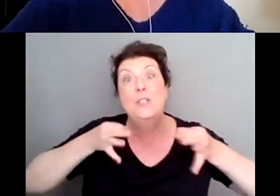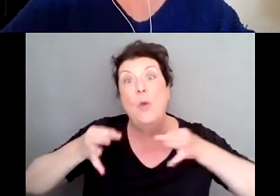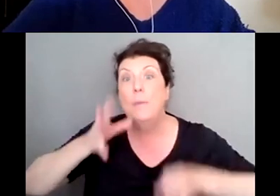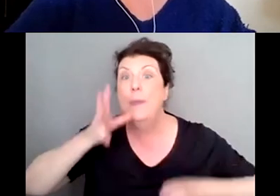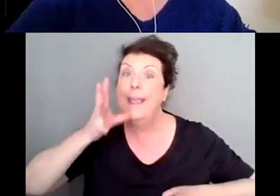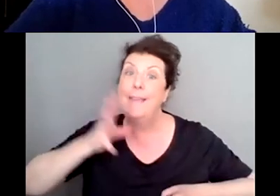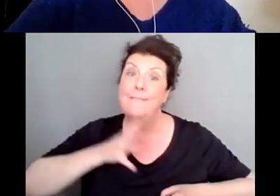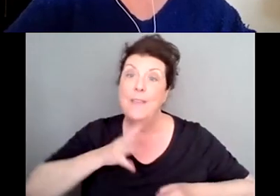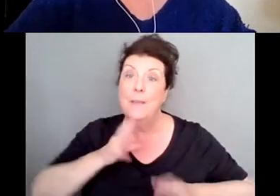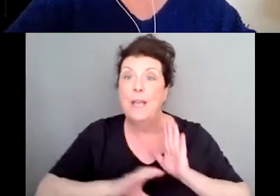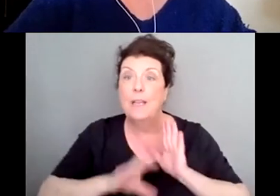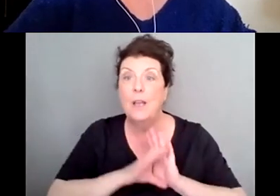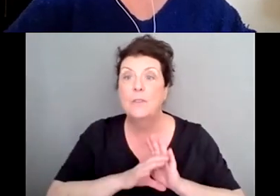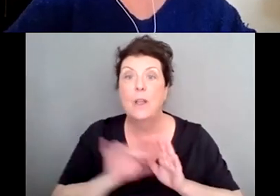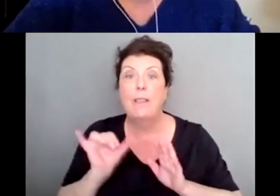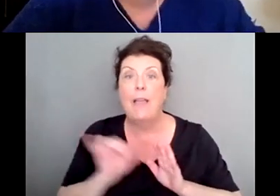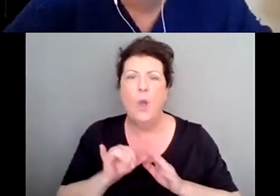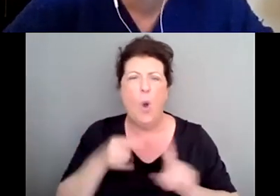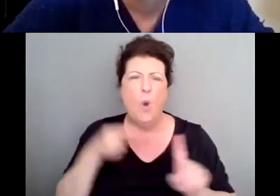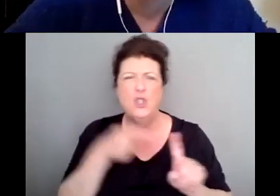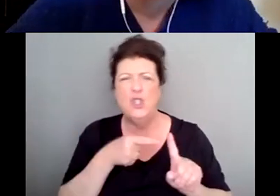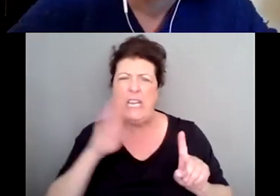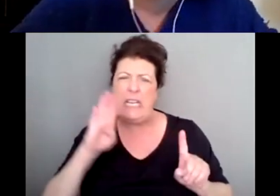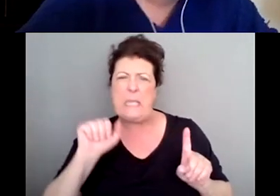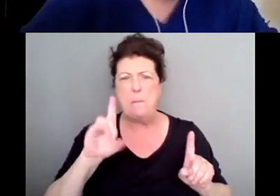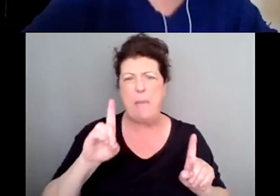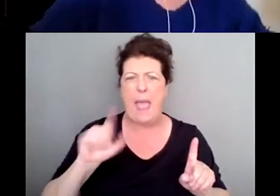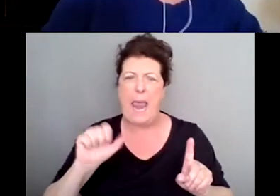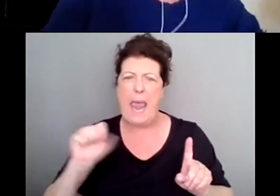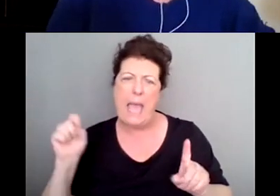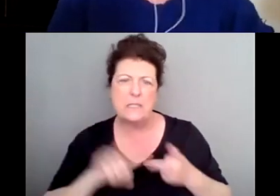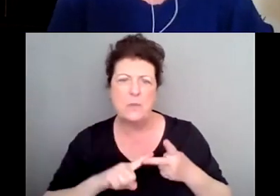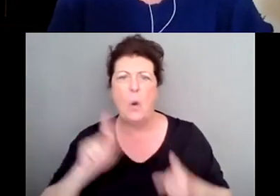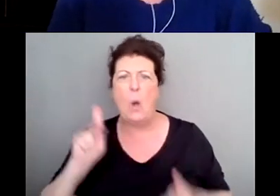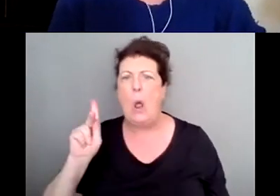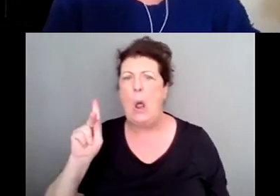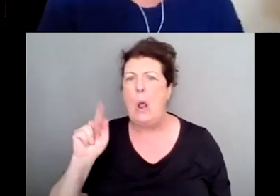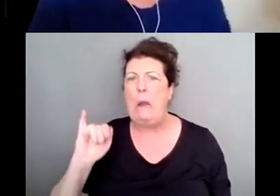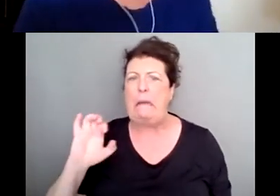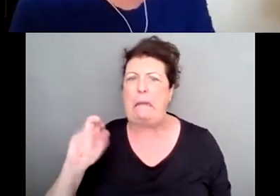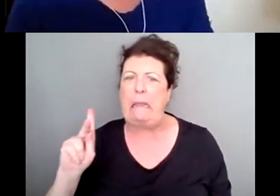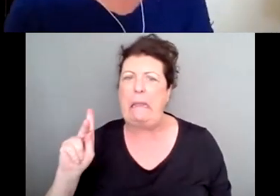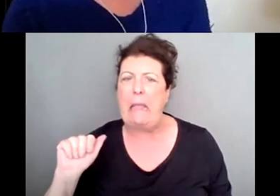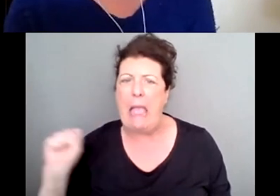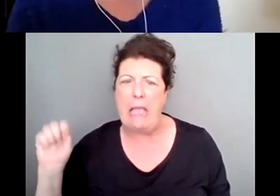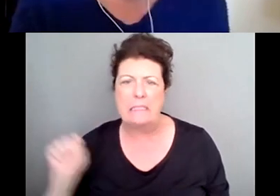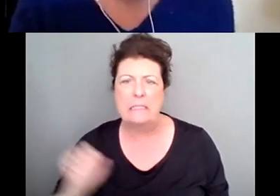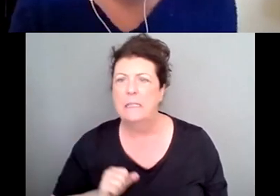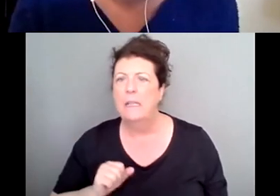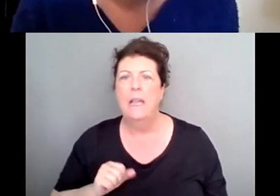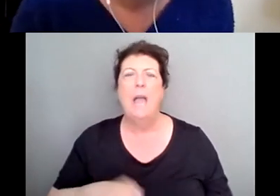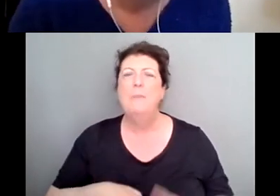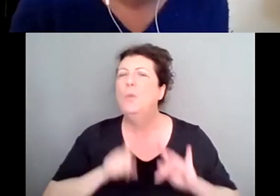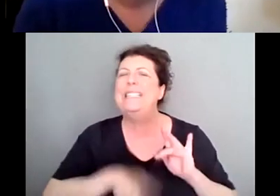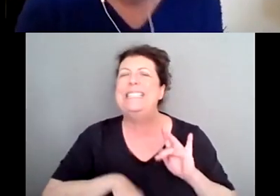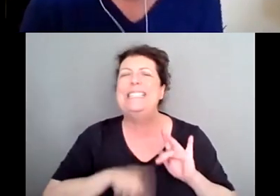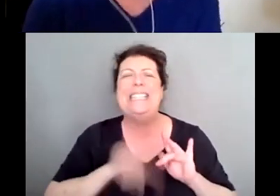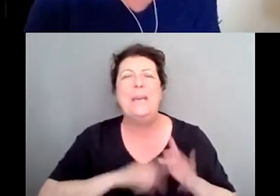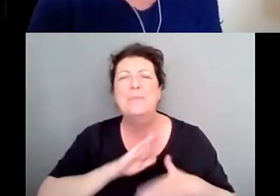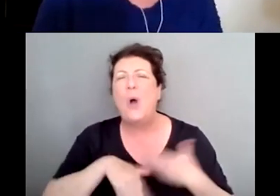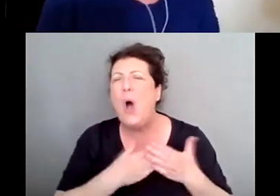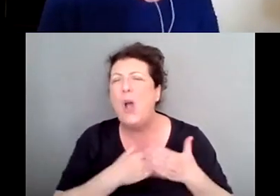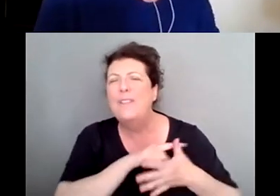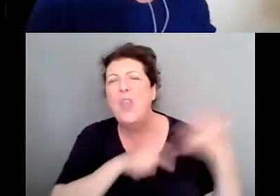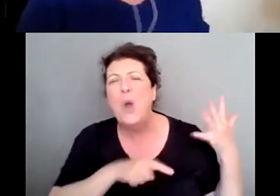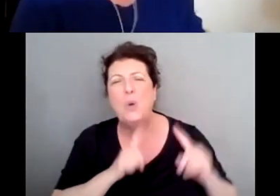Oh, FEMA, but like bad-ass or like a kick-ass, you know, it's like, we skipped all of those conversations where